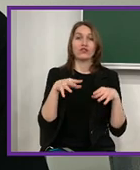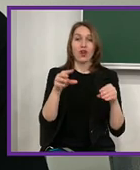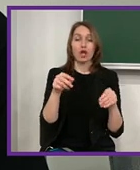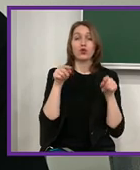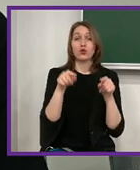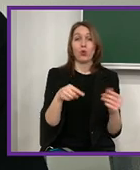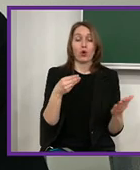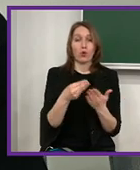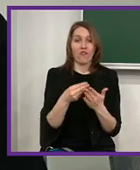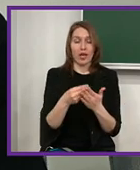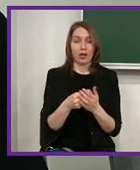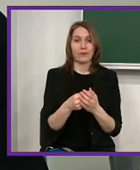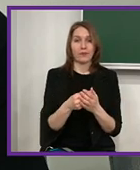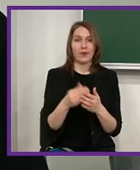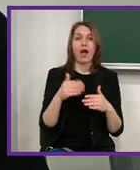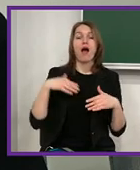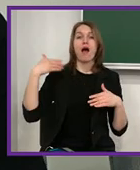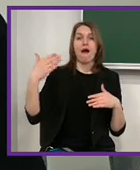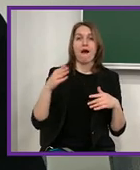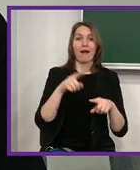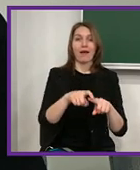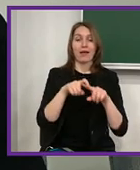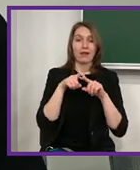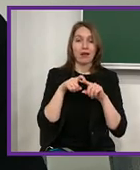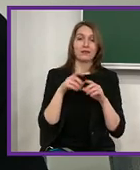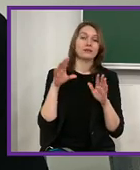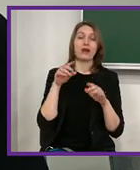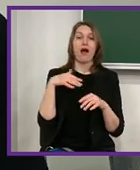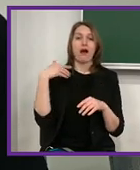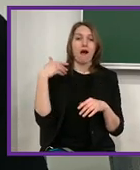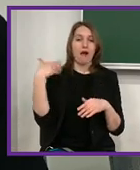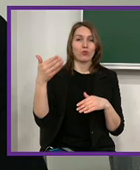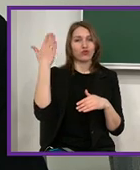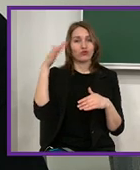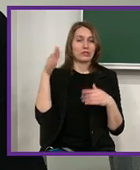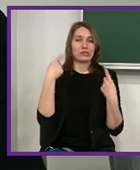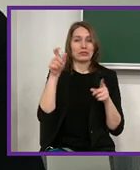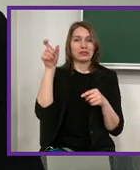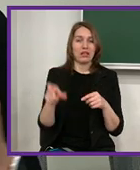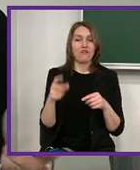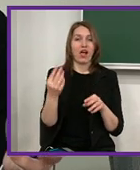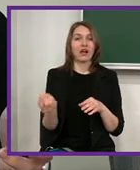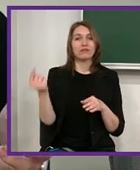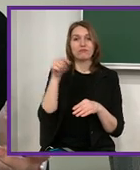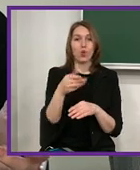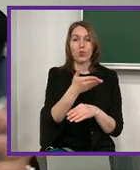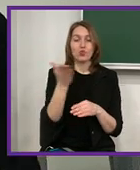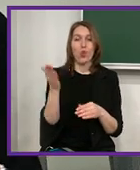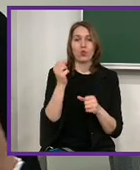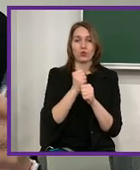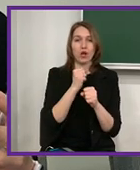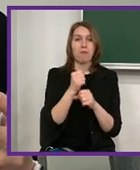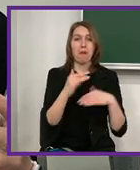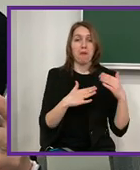on your practices, having that human rights lens, is extremely useful. Because in our case, we